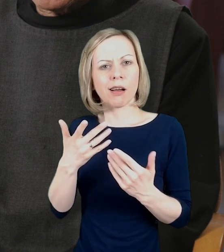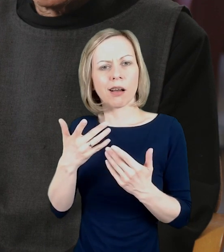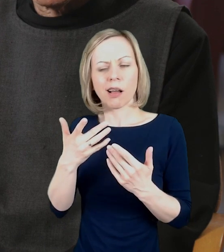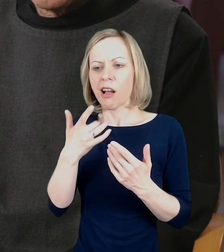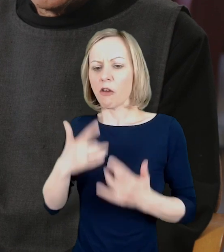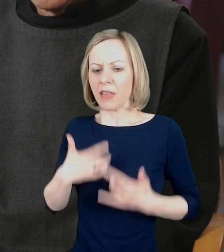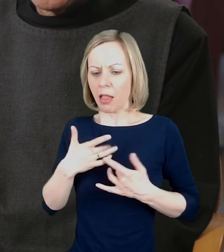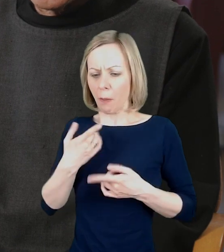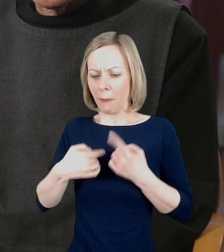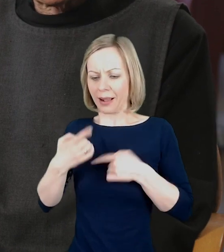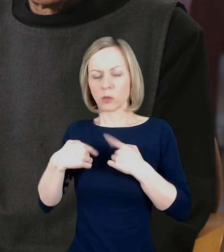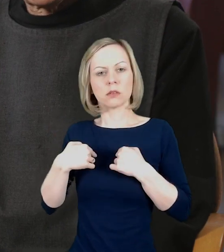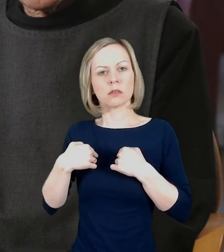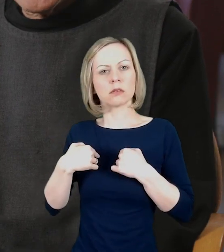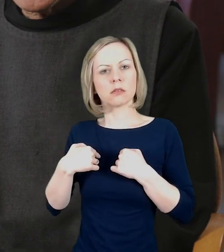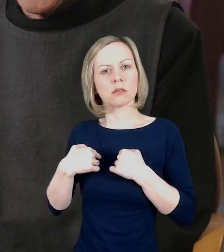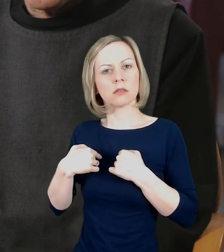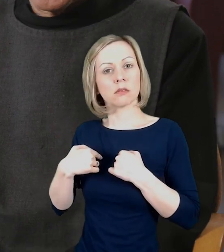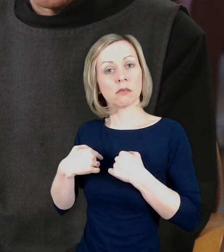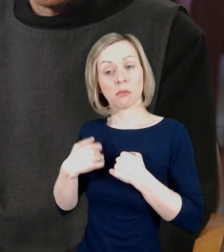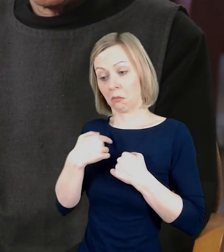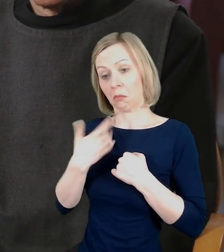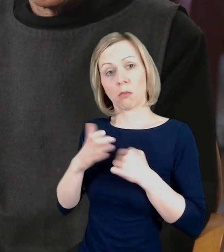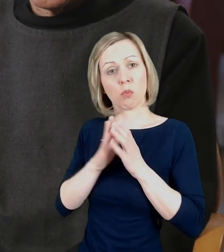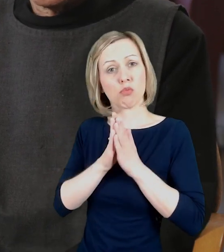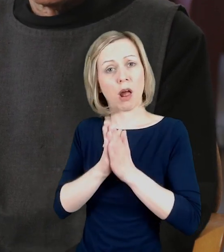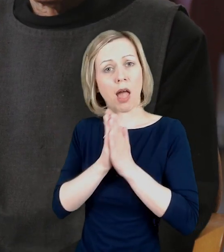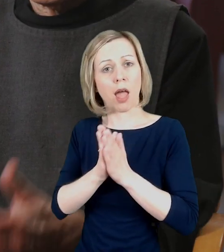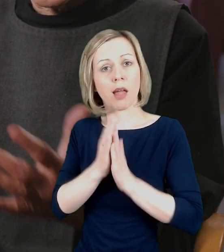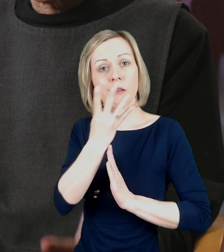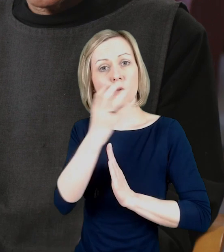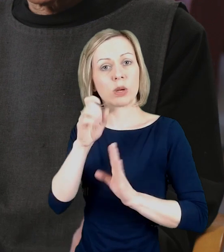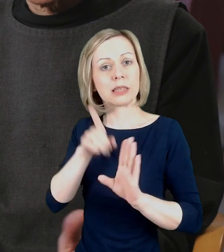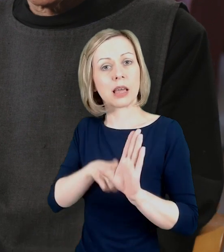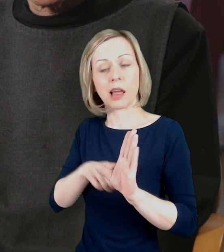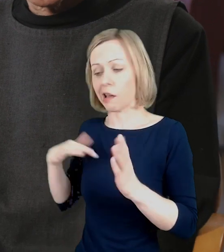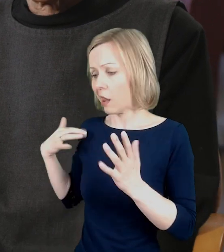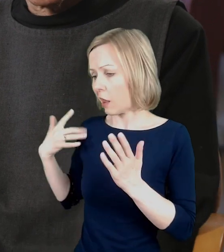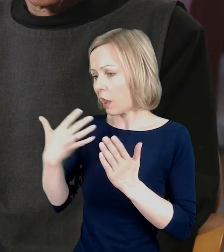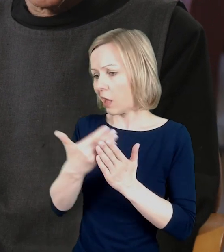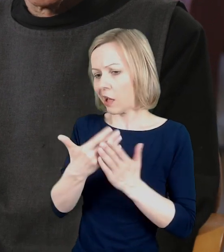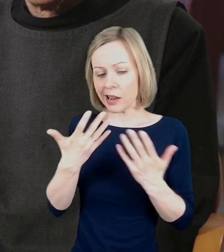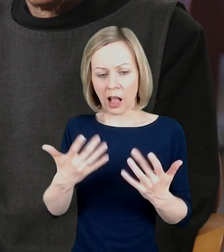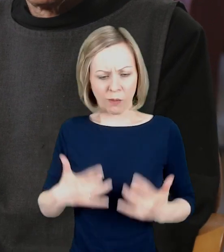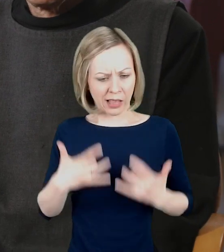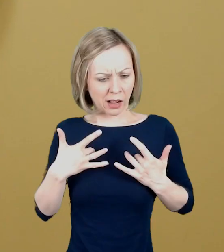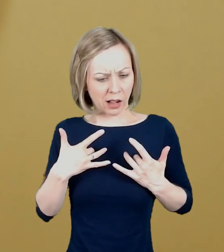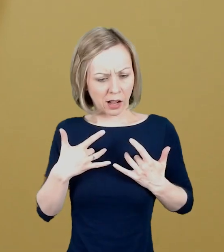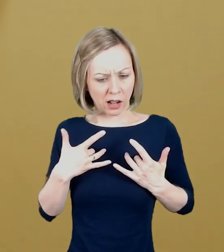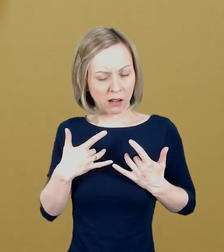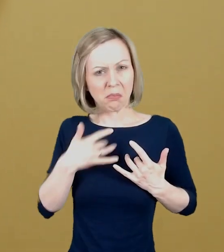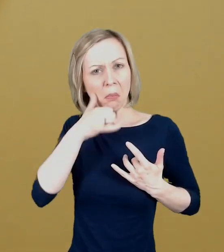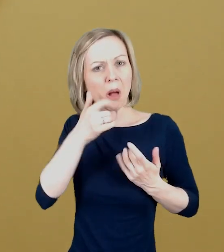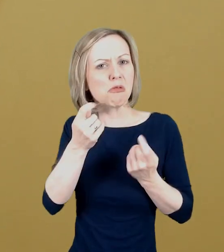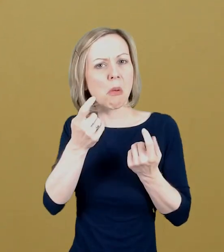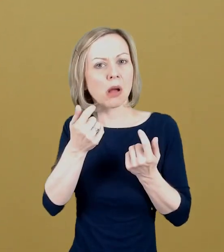I find that I seem to know far less about prayer than I did when I started and thought I knew everything. Prayer